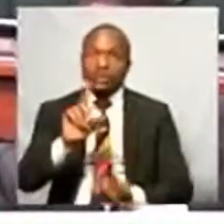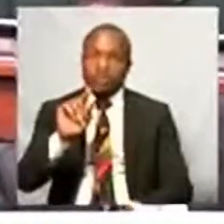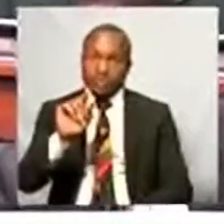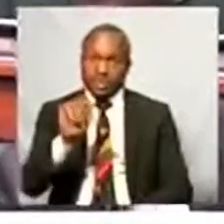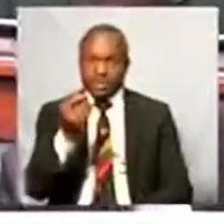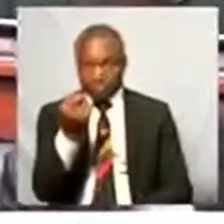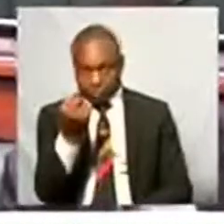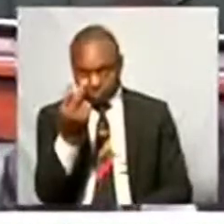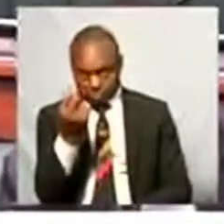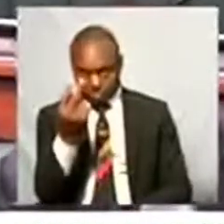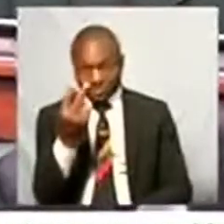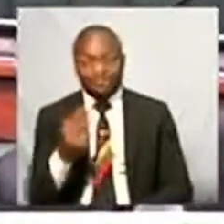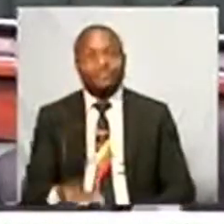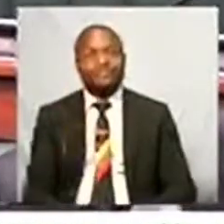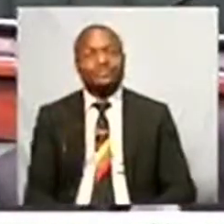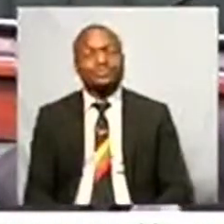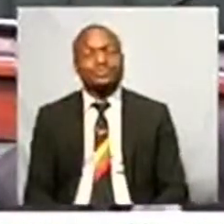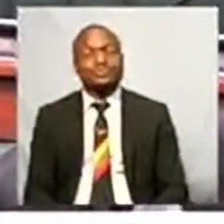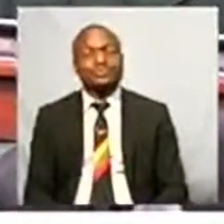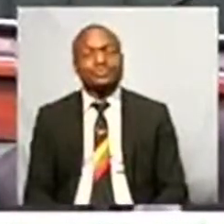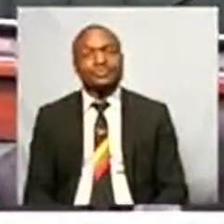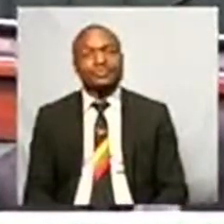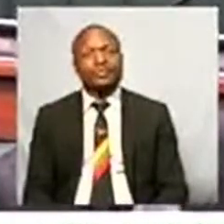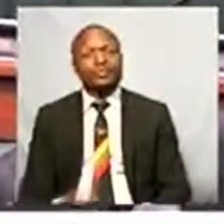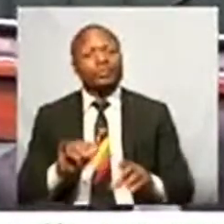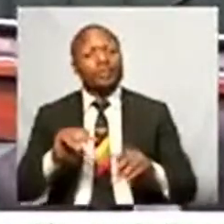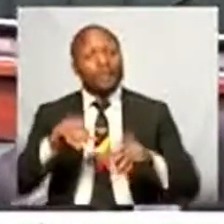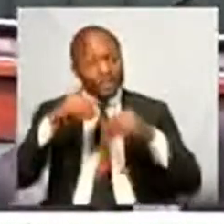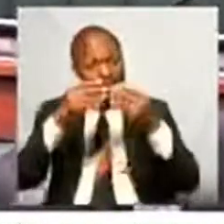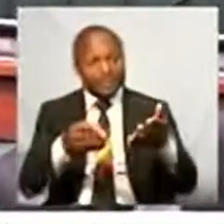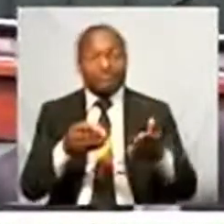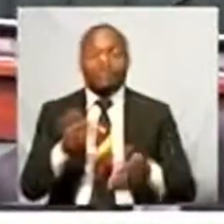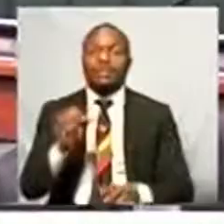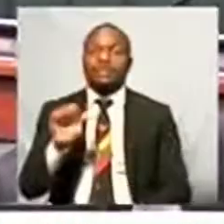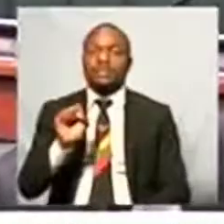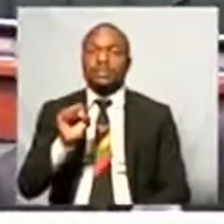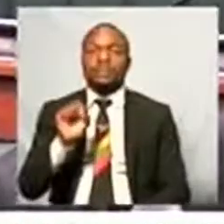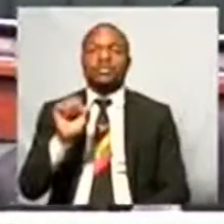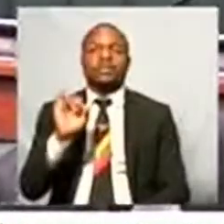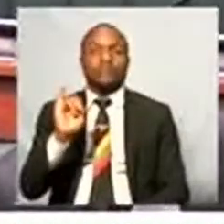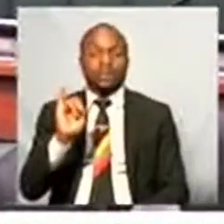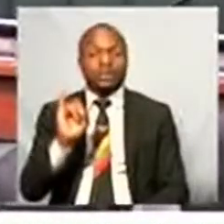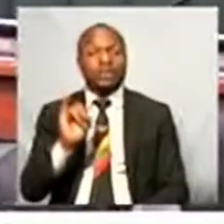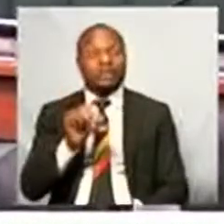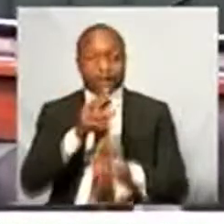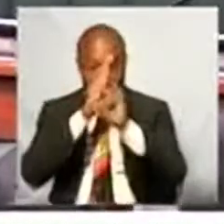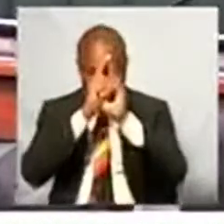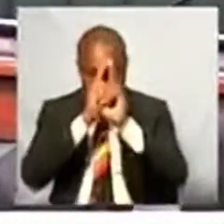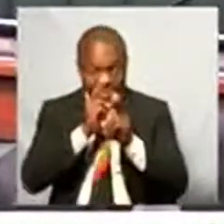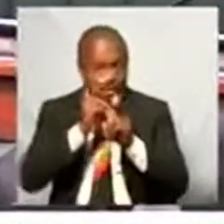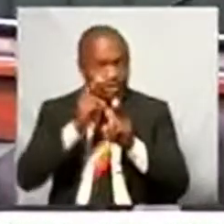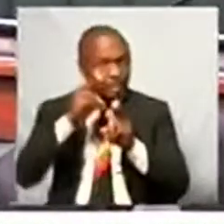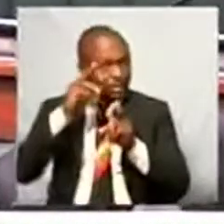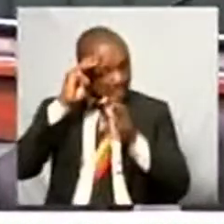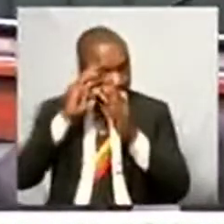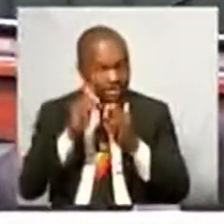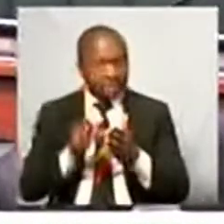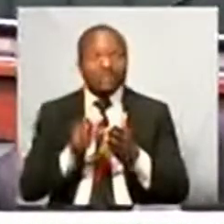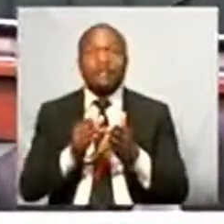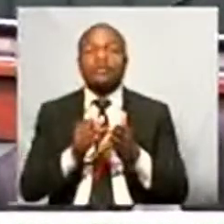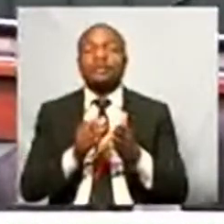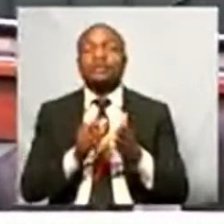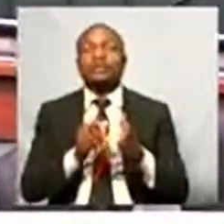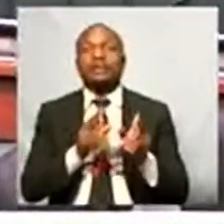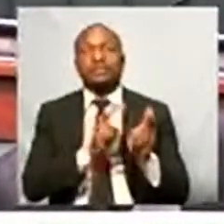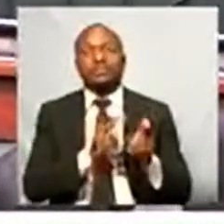2012 by issuing a statutory instrument. The Minister's response was about amendments